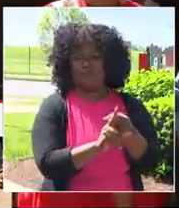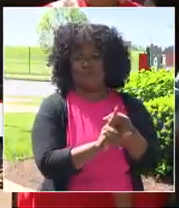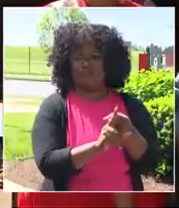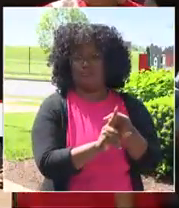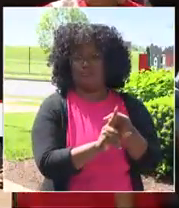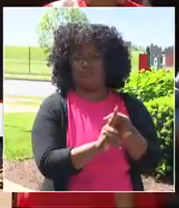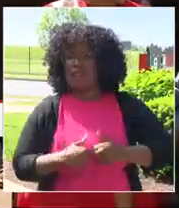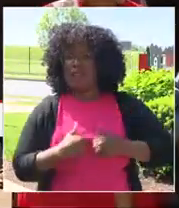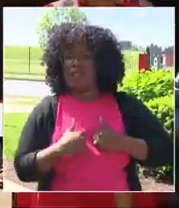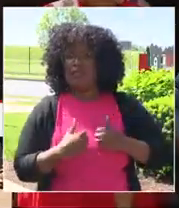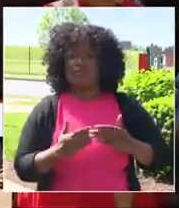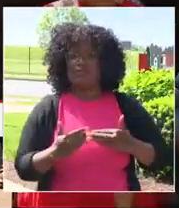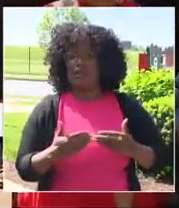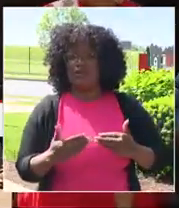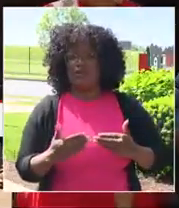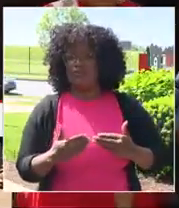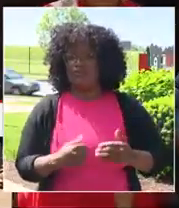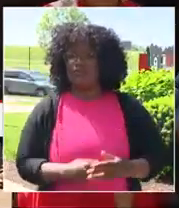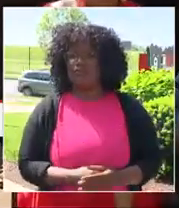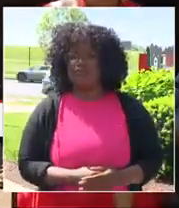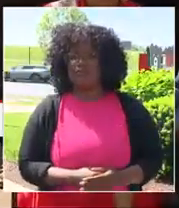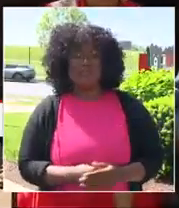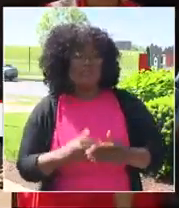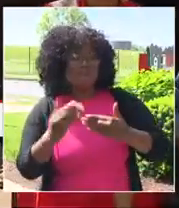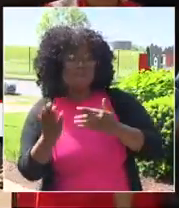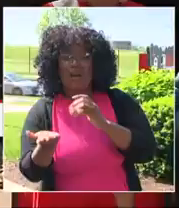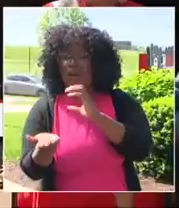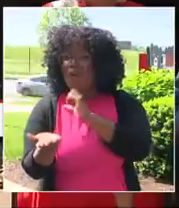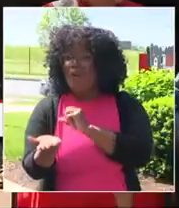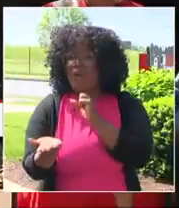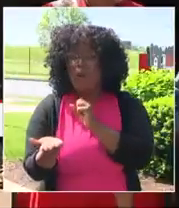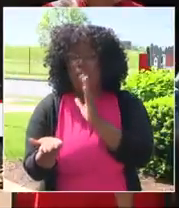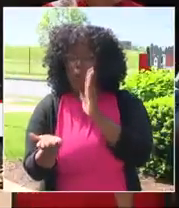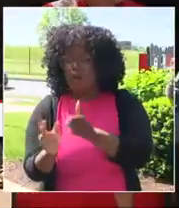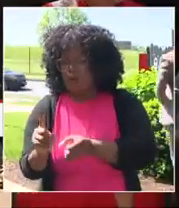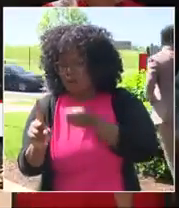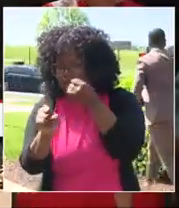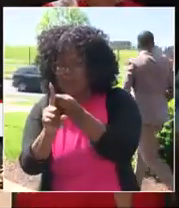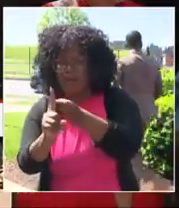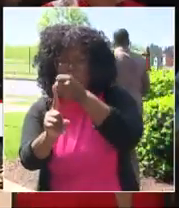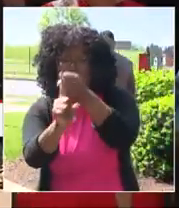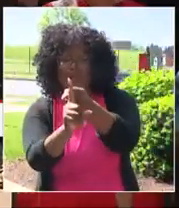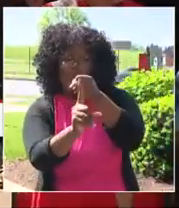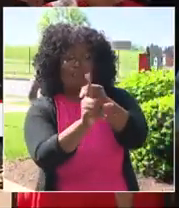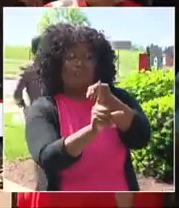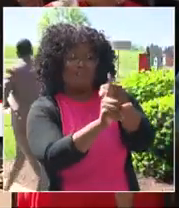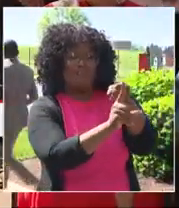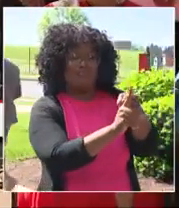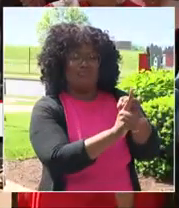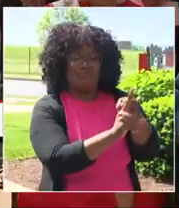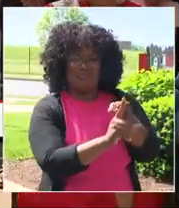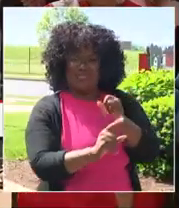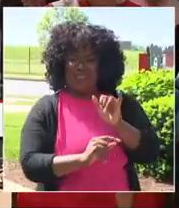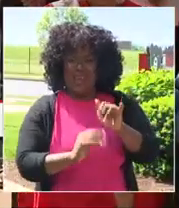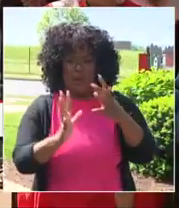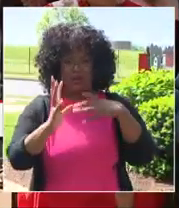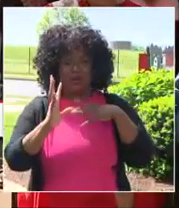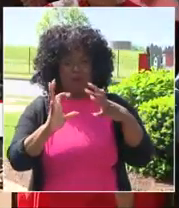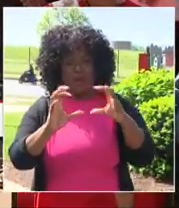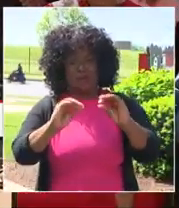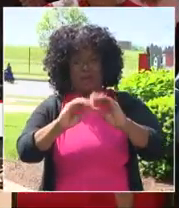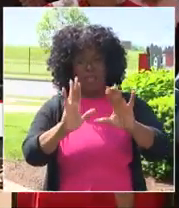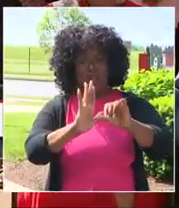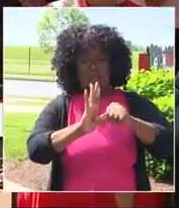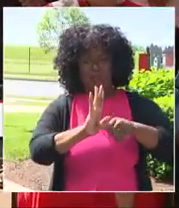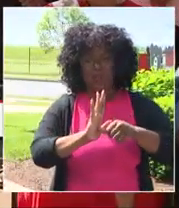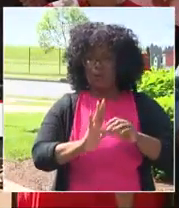live, regardless about how old you are. It's about everybody. So let's be very, very clear. It's not about